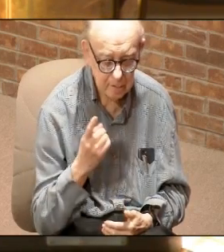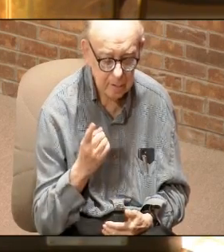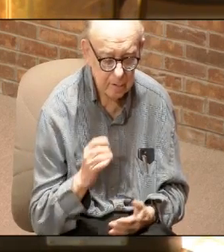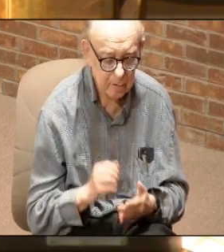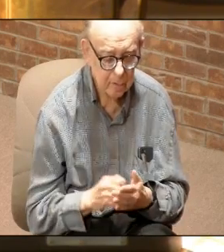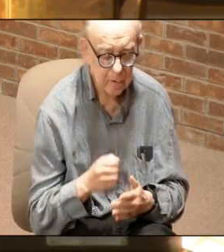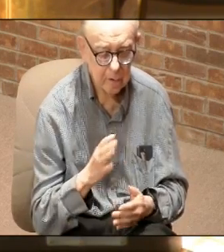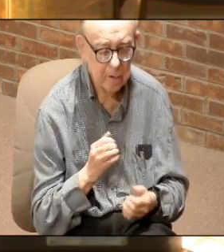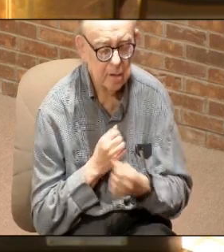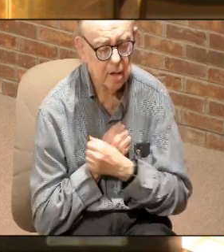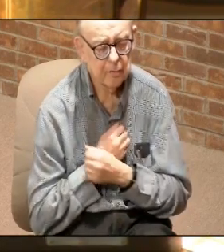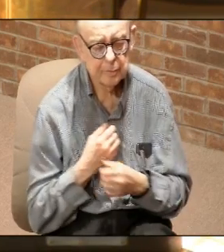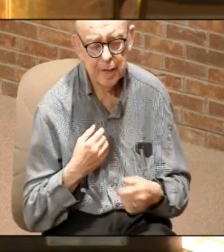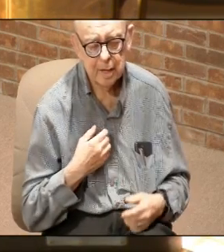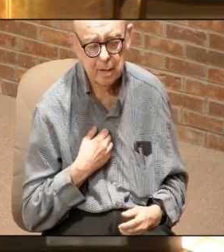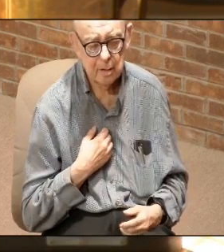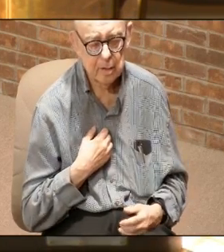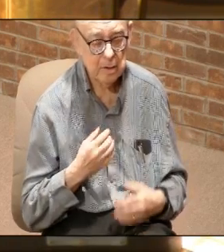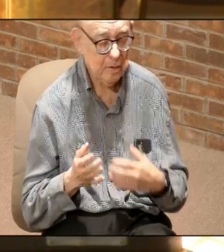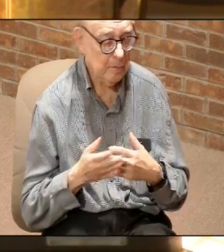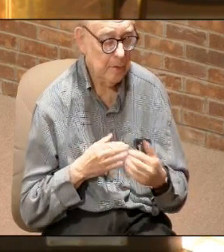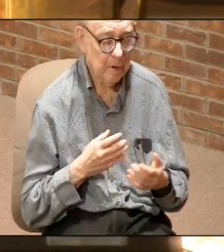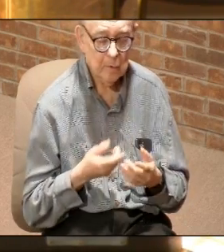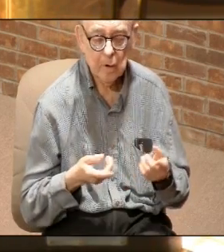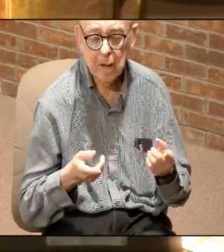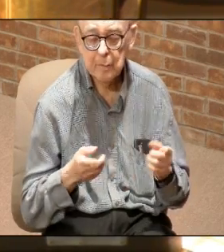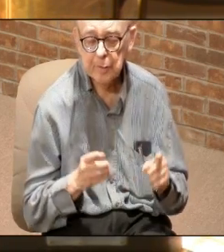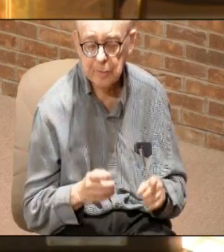Understanding that God loves me no matter what.